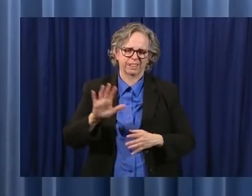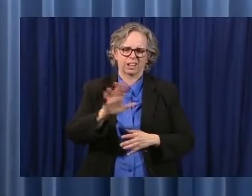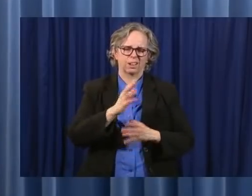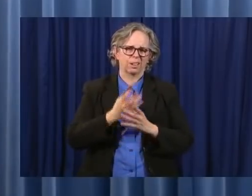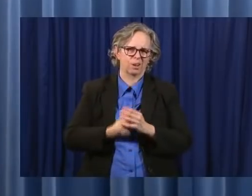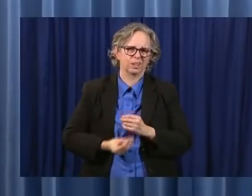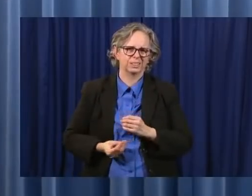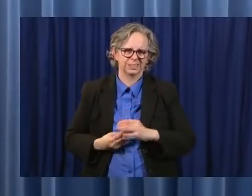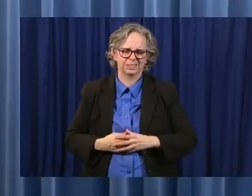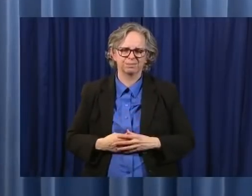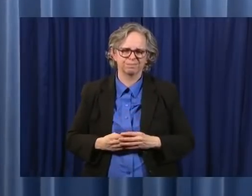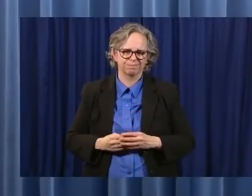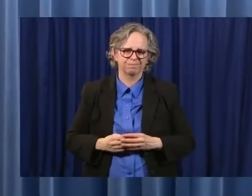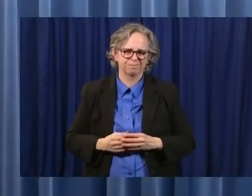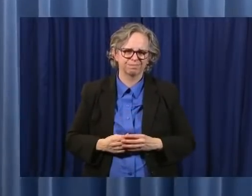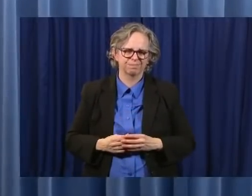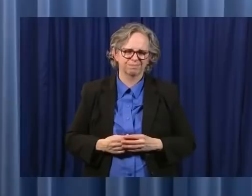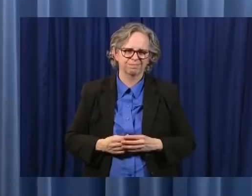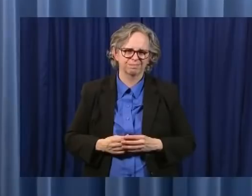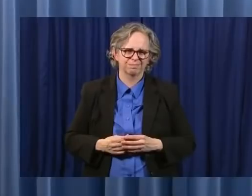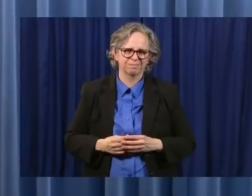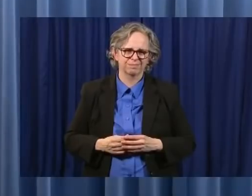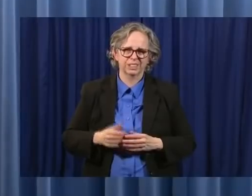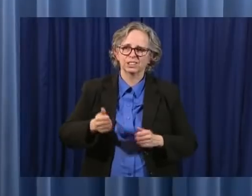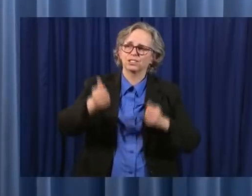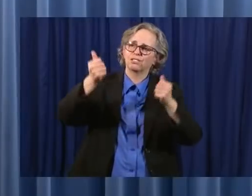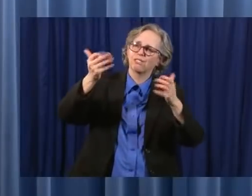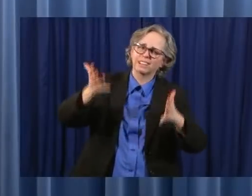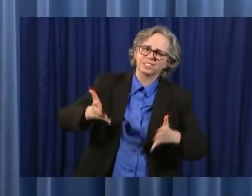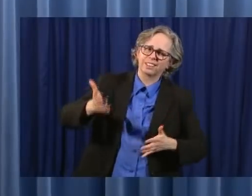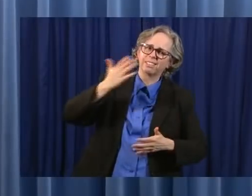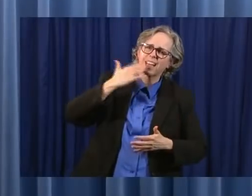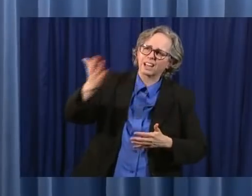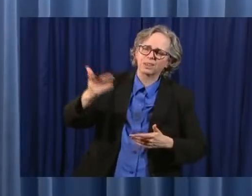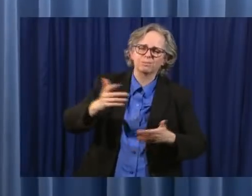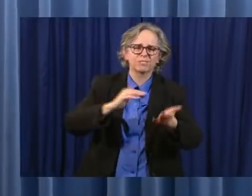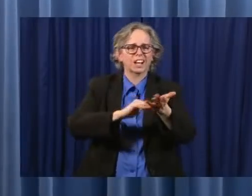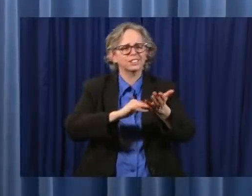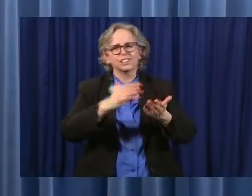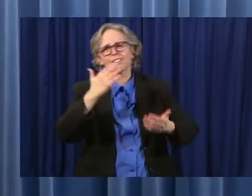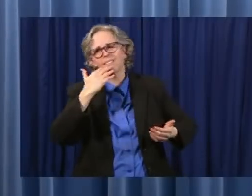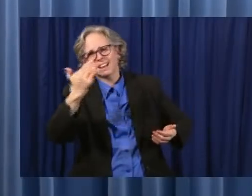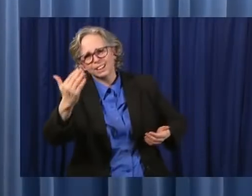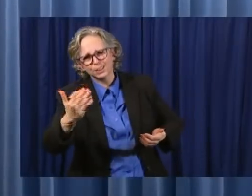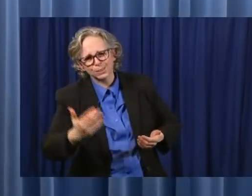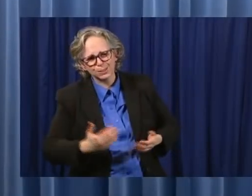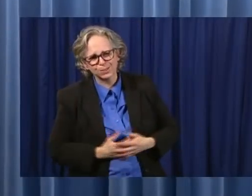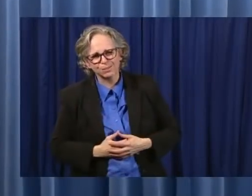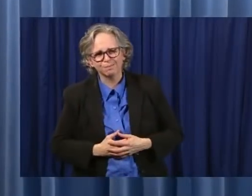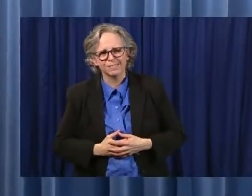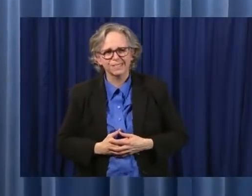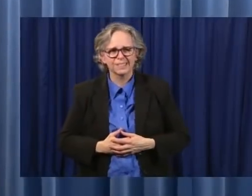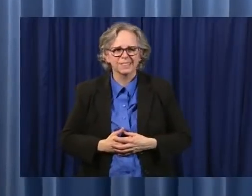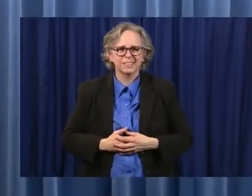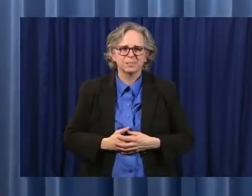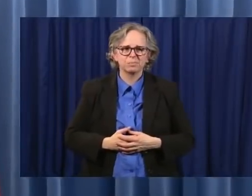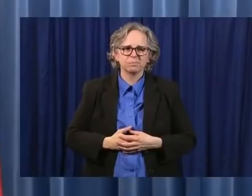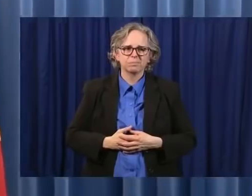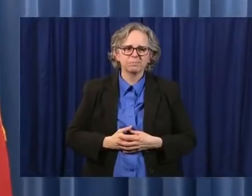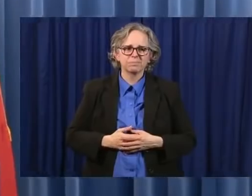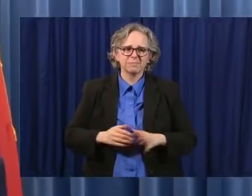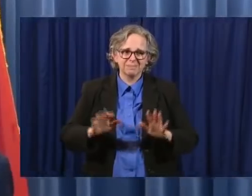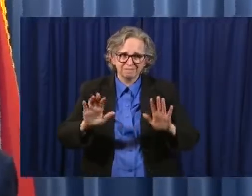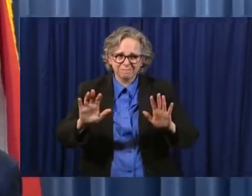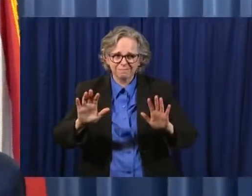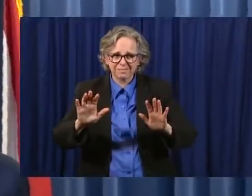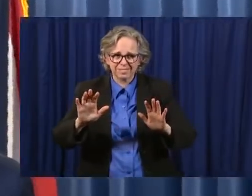Director, thank you. Doctor, thank you very, very much. Now, Governor, they did ask me to speak about